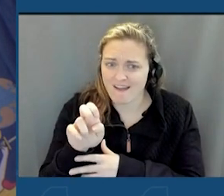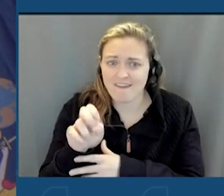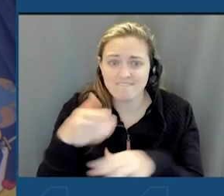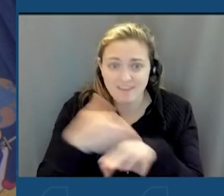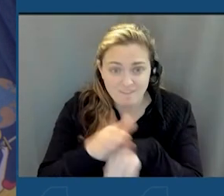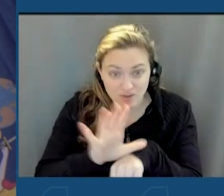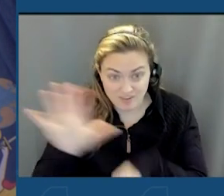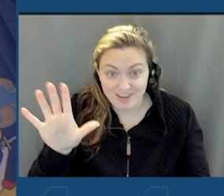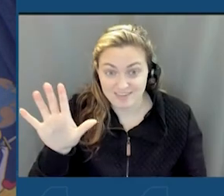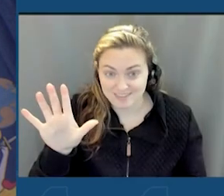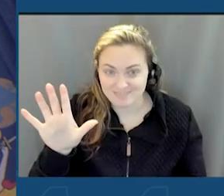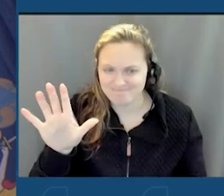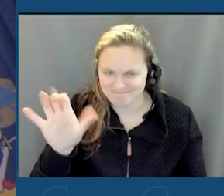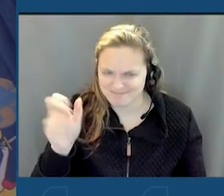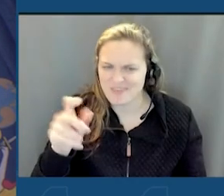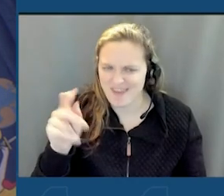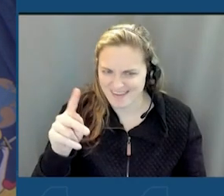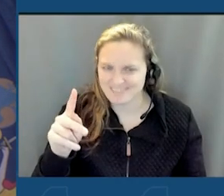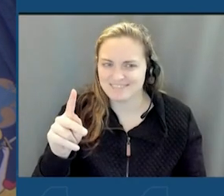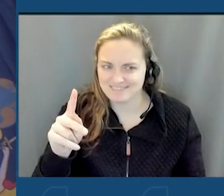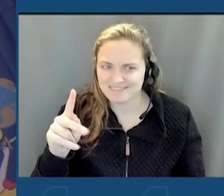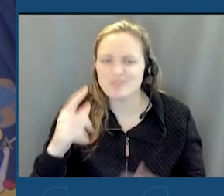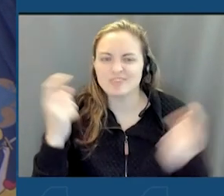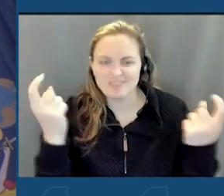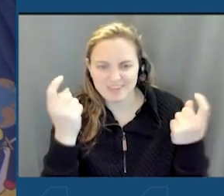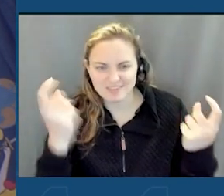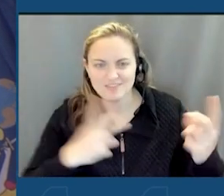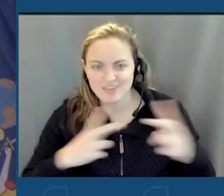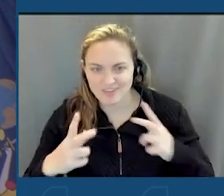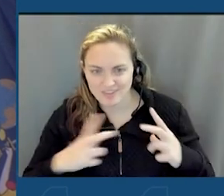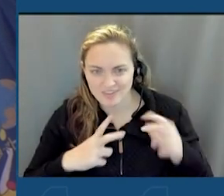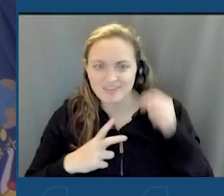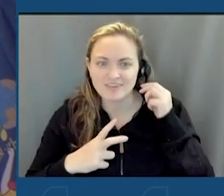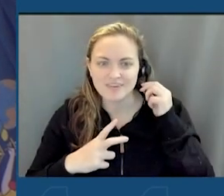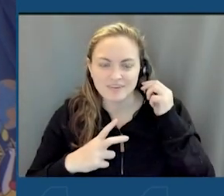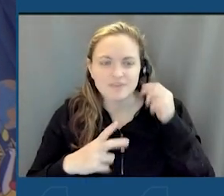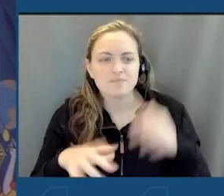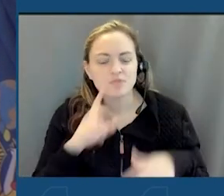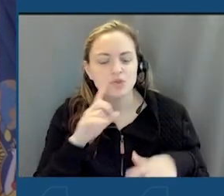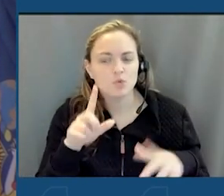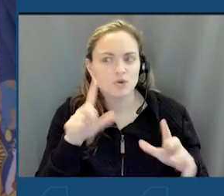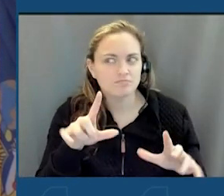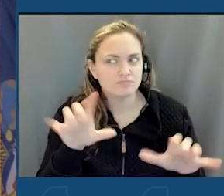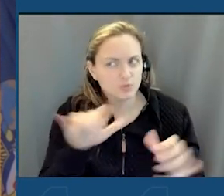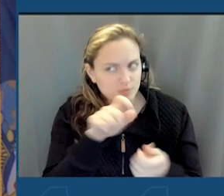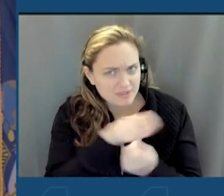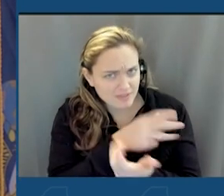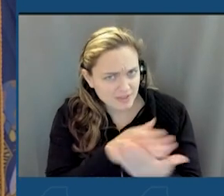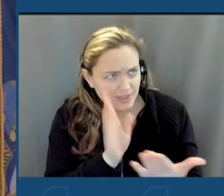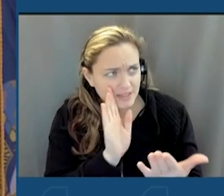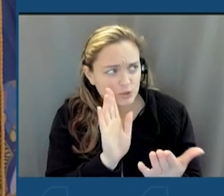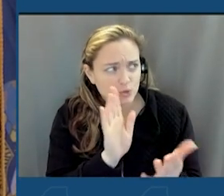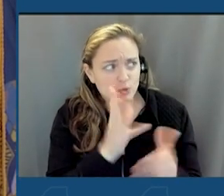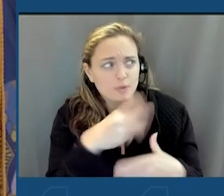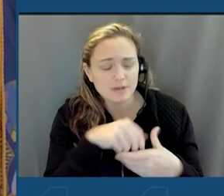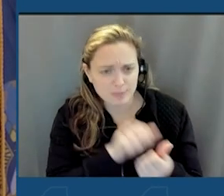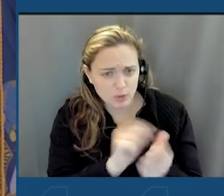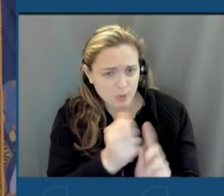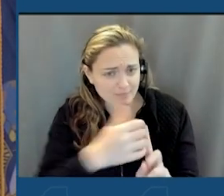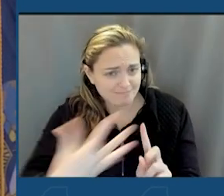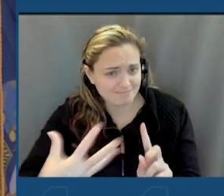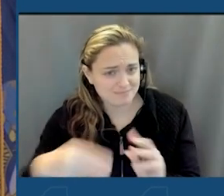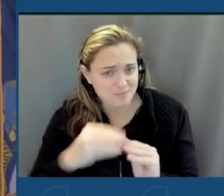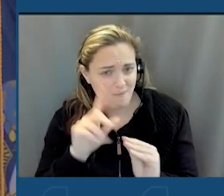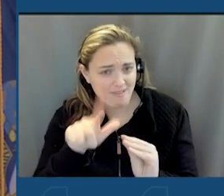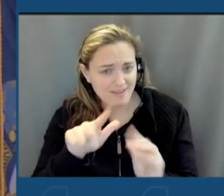5. Okay, it was a festival. There were certain things you had to do to participate. You can elaborate on that later, but it was a lot of fun, and